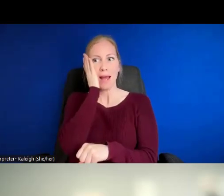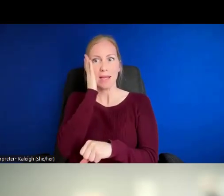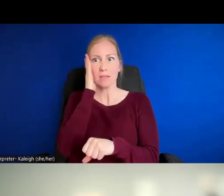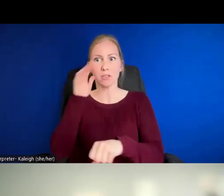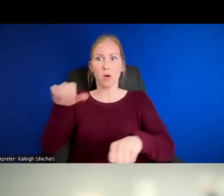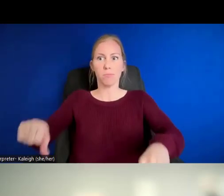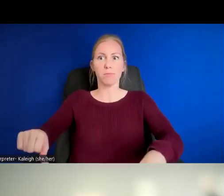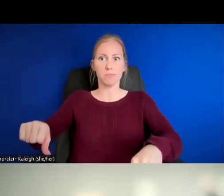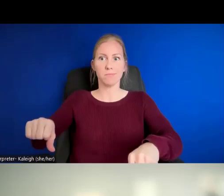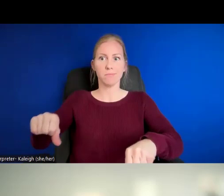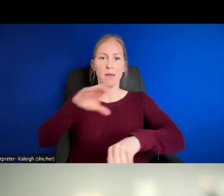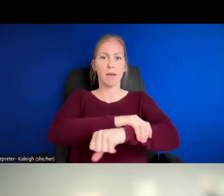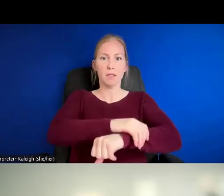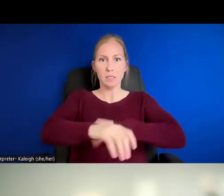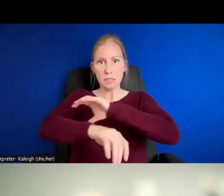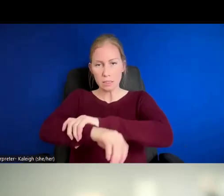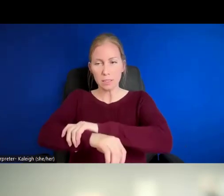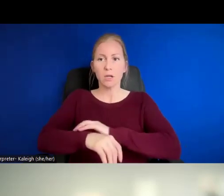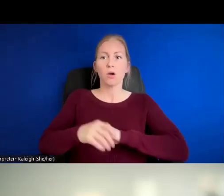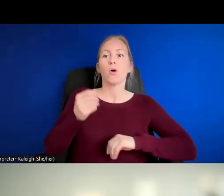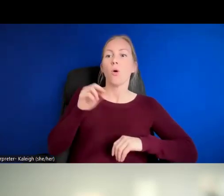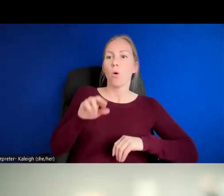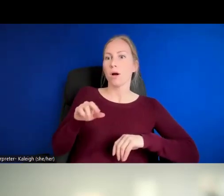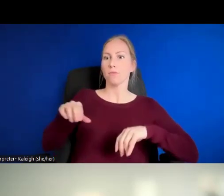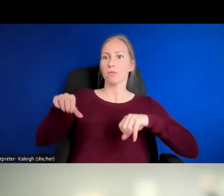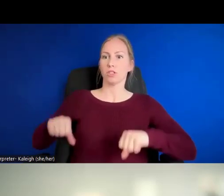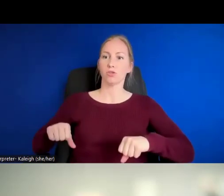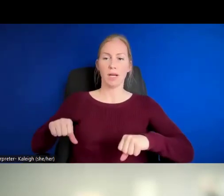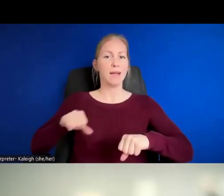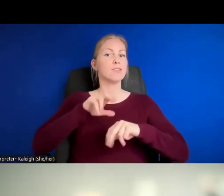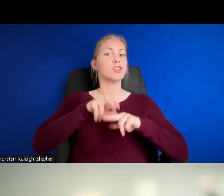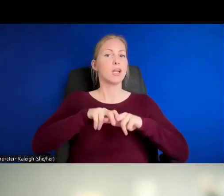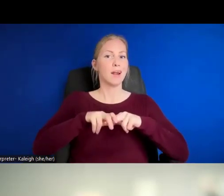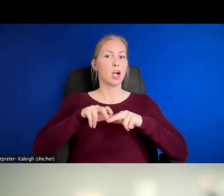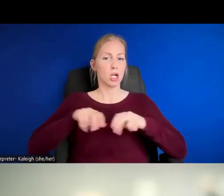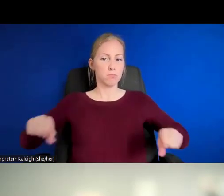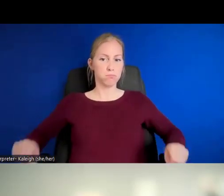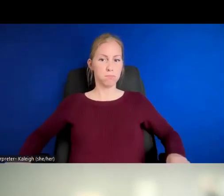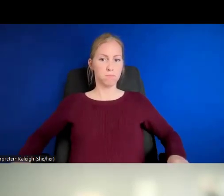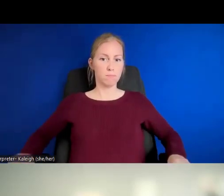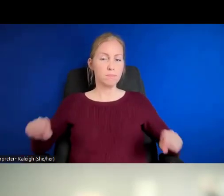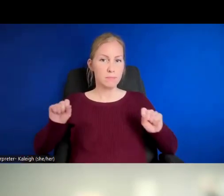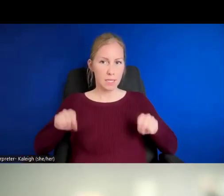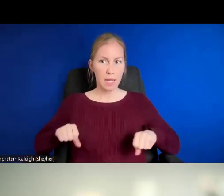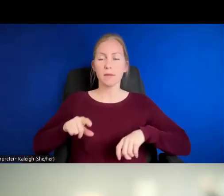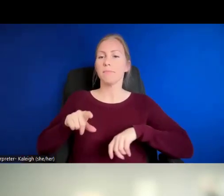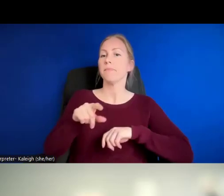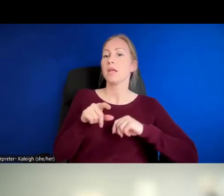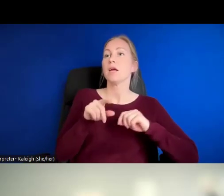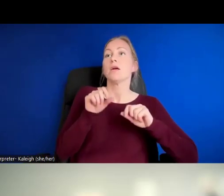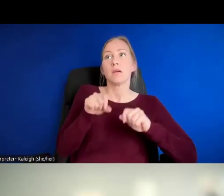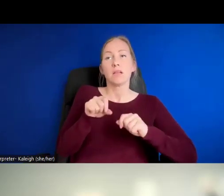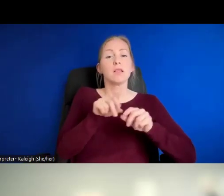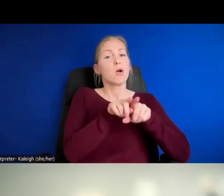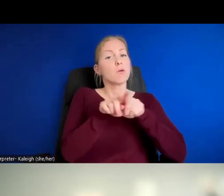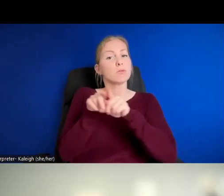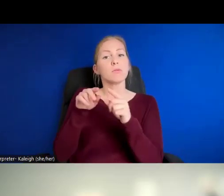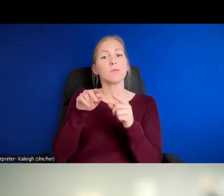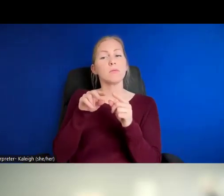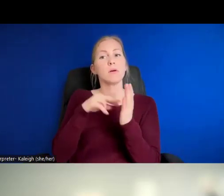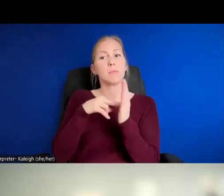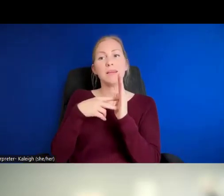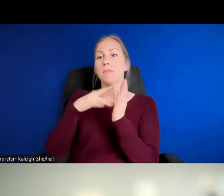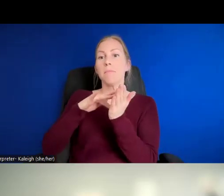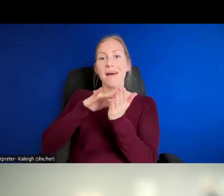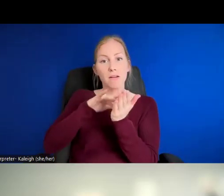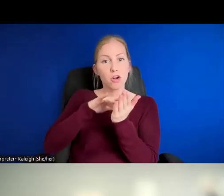It includes chemical restraints, meaning medication restraints, and